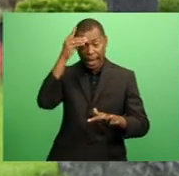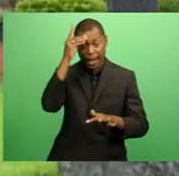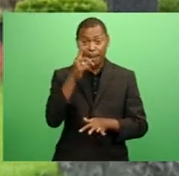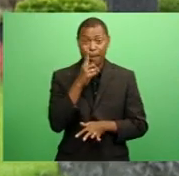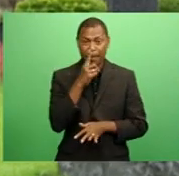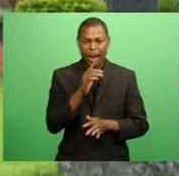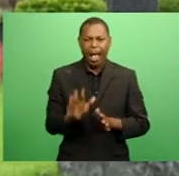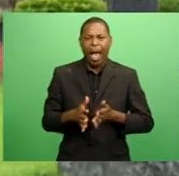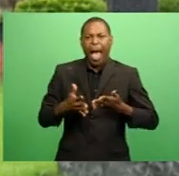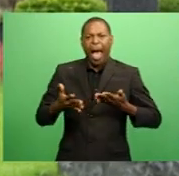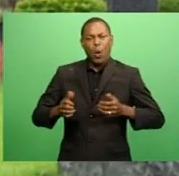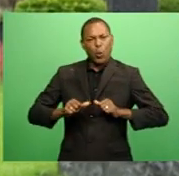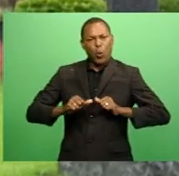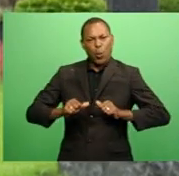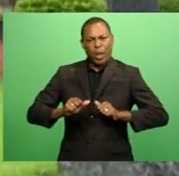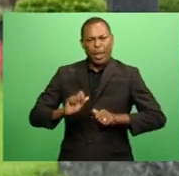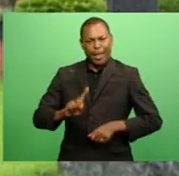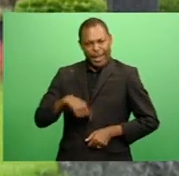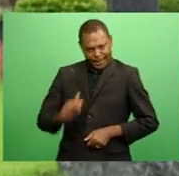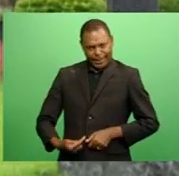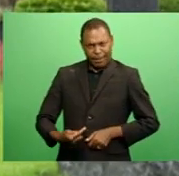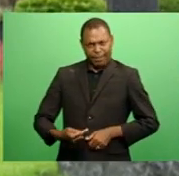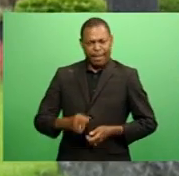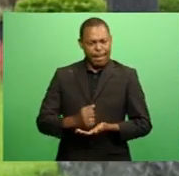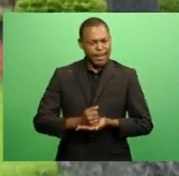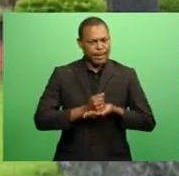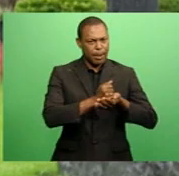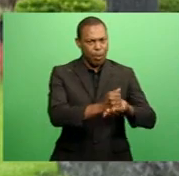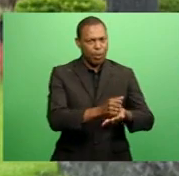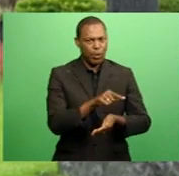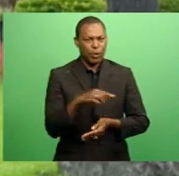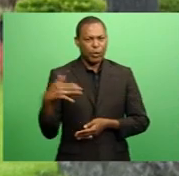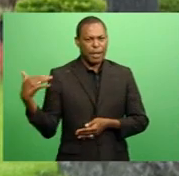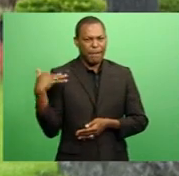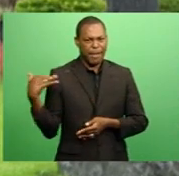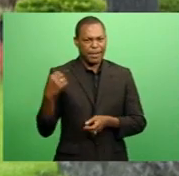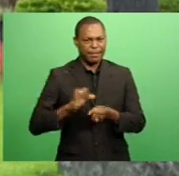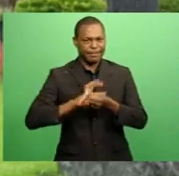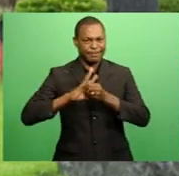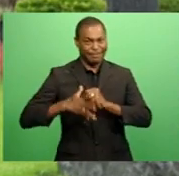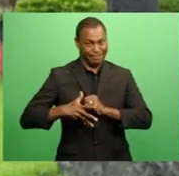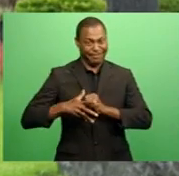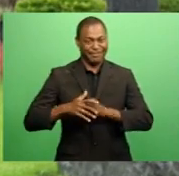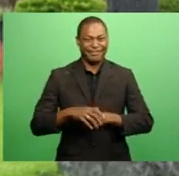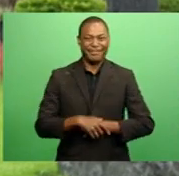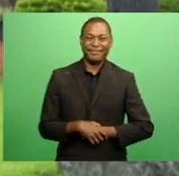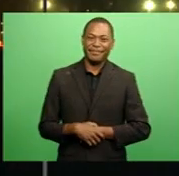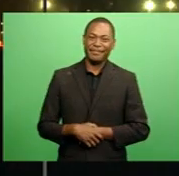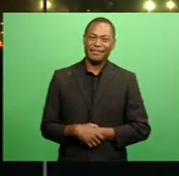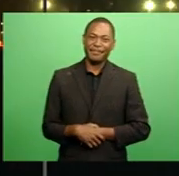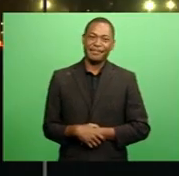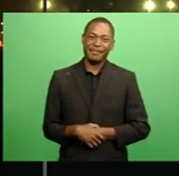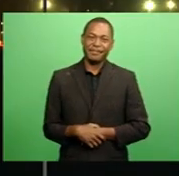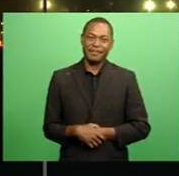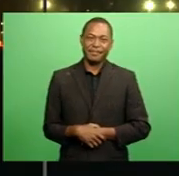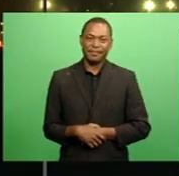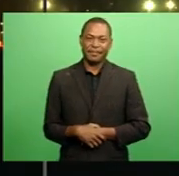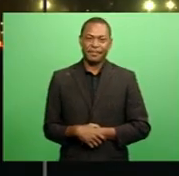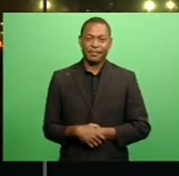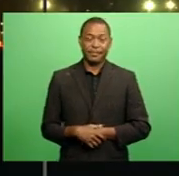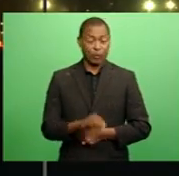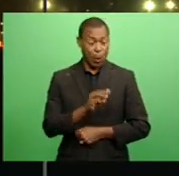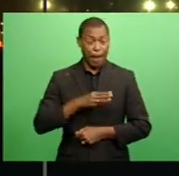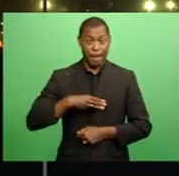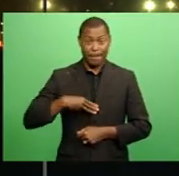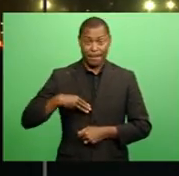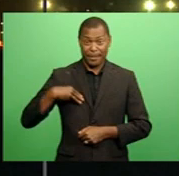protect themselves and support those impacted by the pandemic. Jeshulal, FBC News. The Ministry of Health